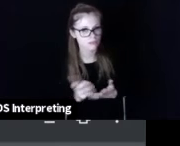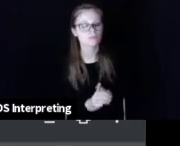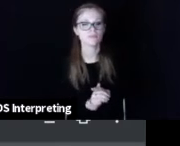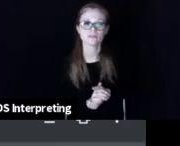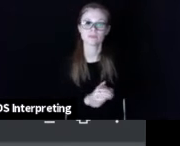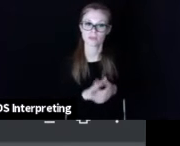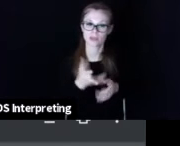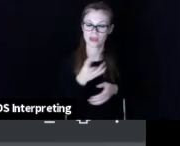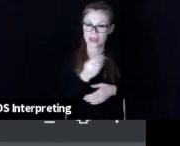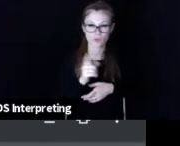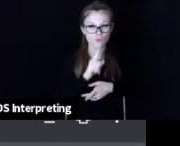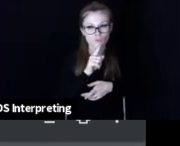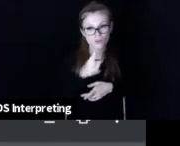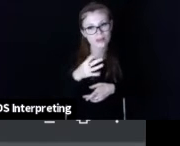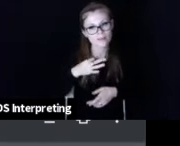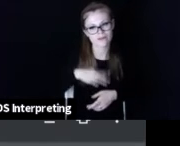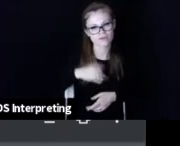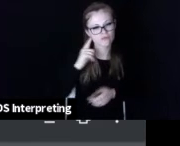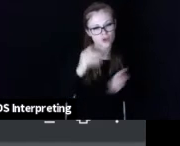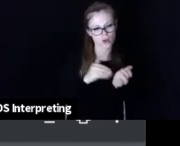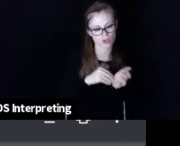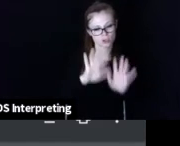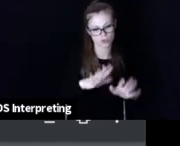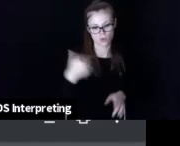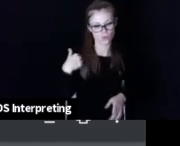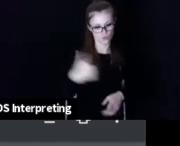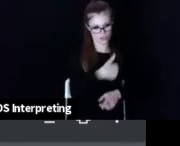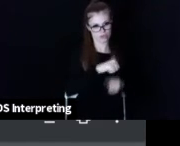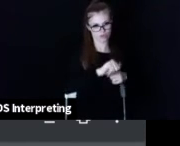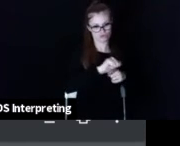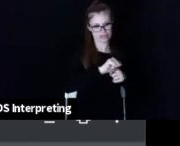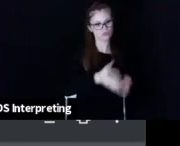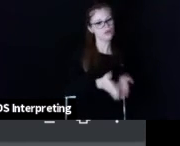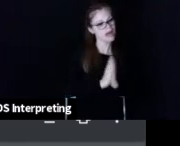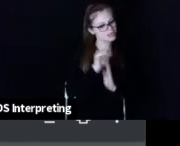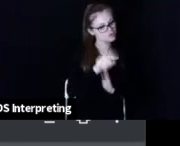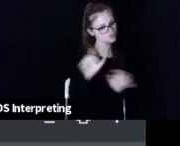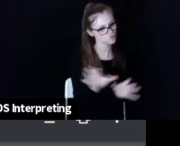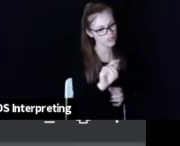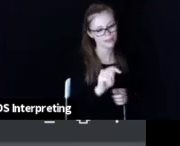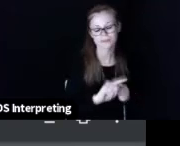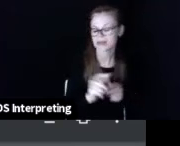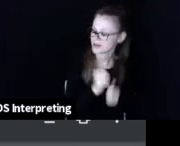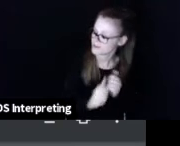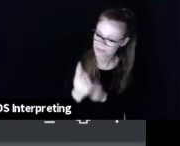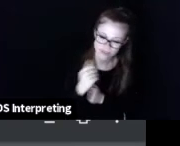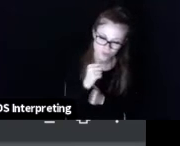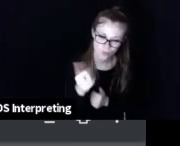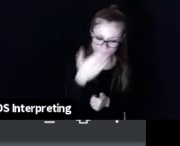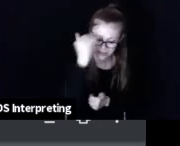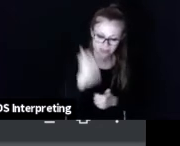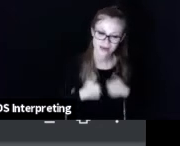And this is really helpful for doctors, and we're trained to ask you to do this, but not everybody does because life gets